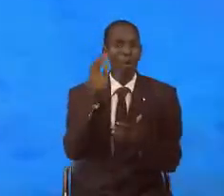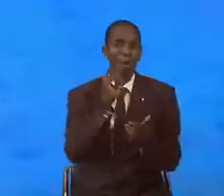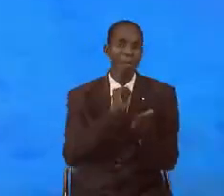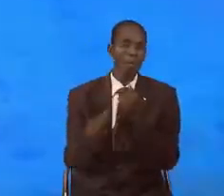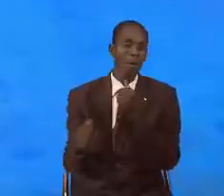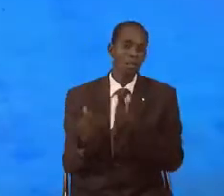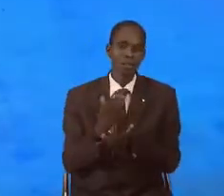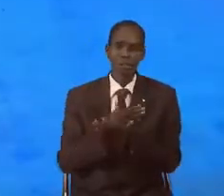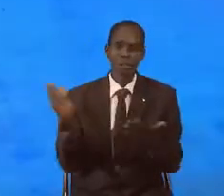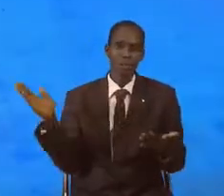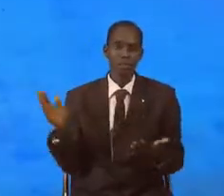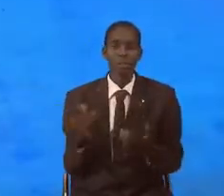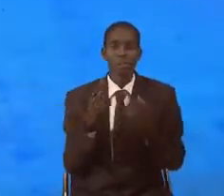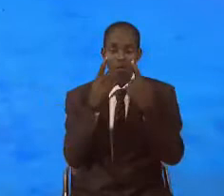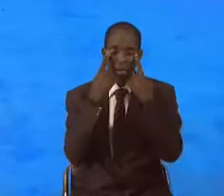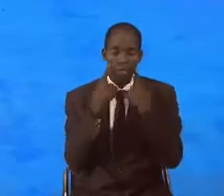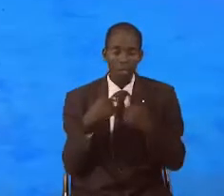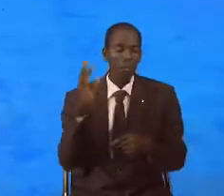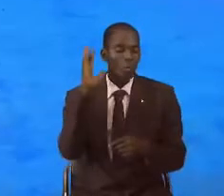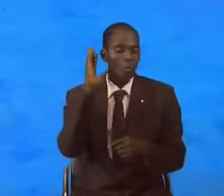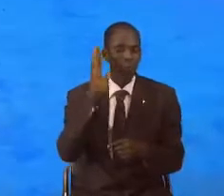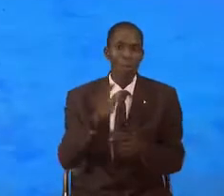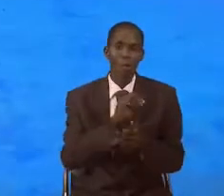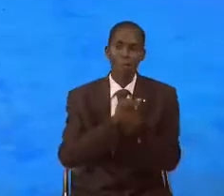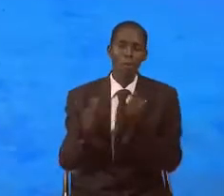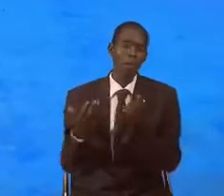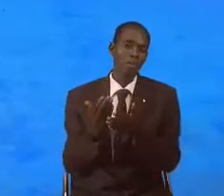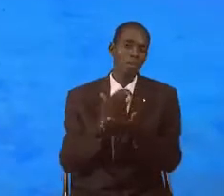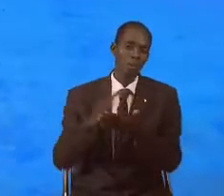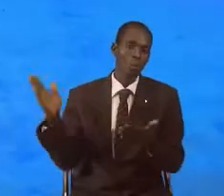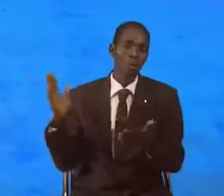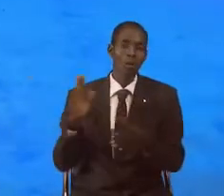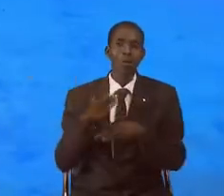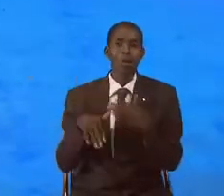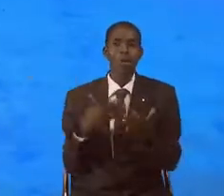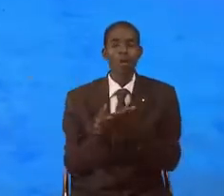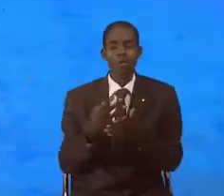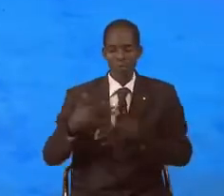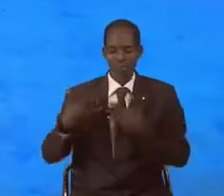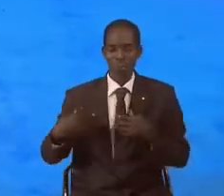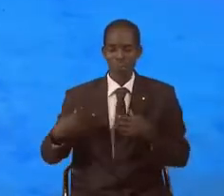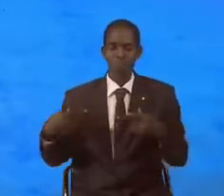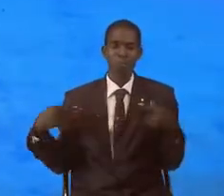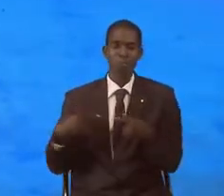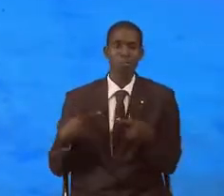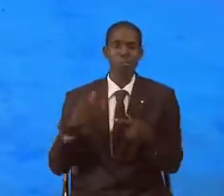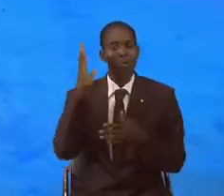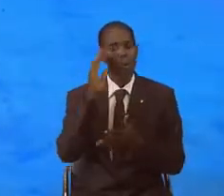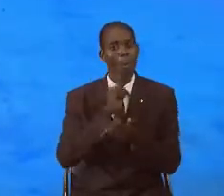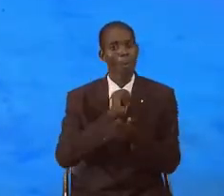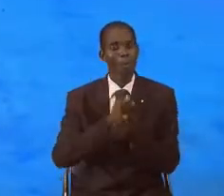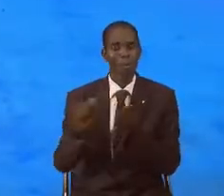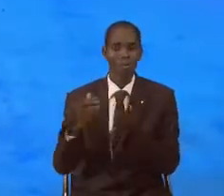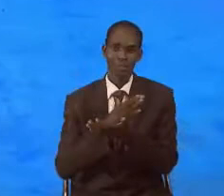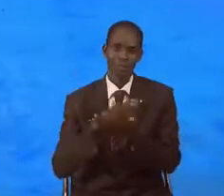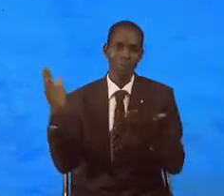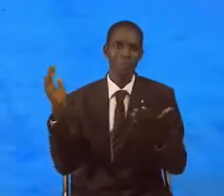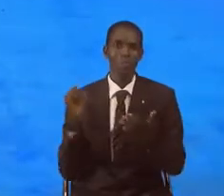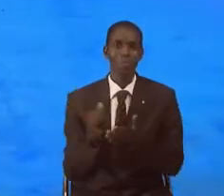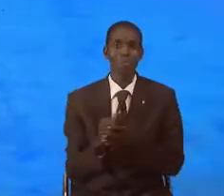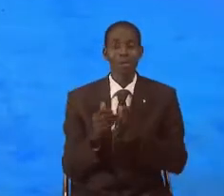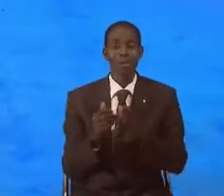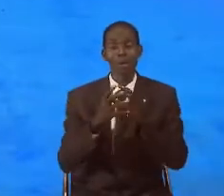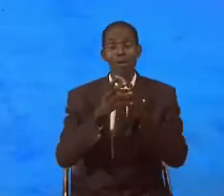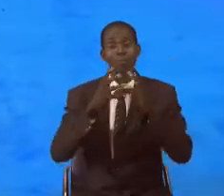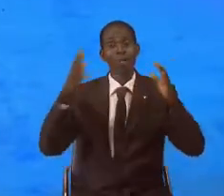abundant life. Sorrow will pass away. Crying will pass away. All the